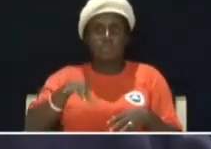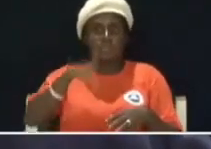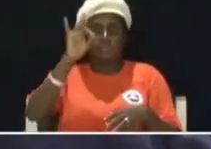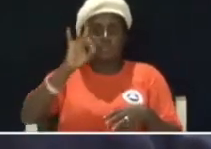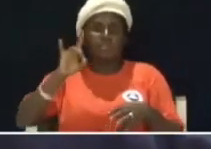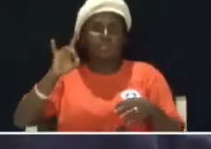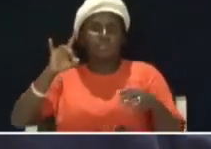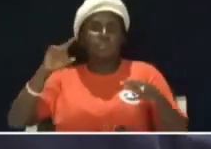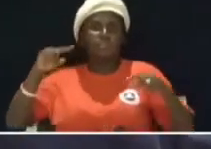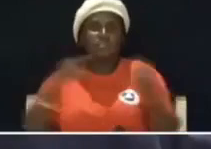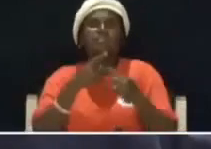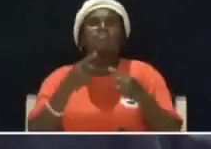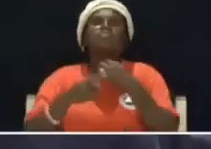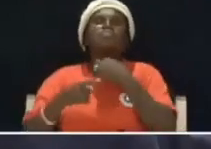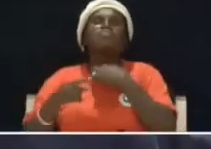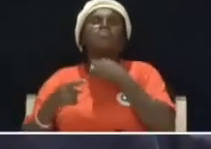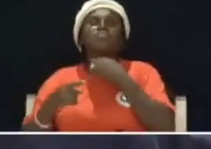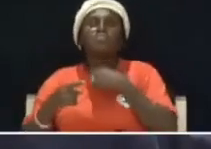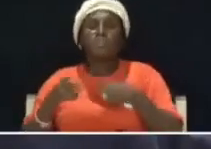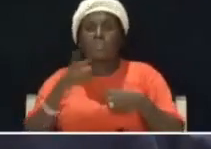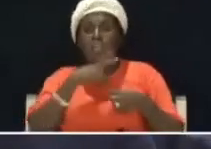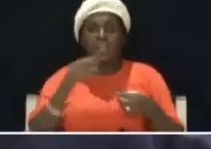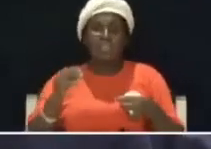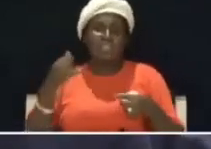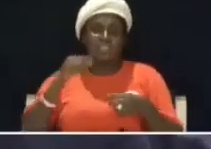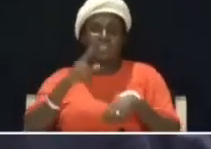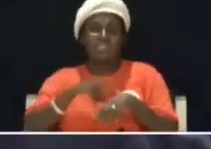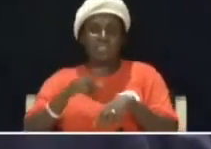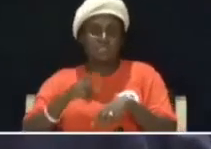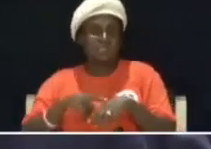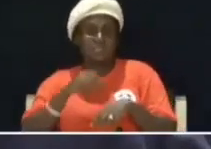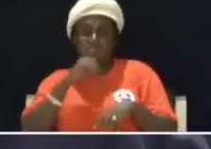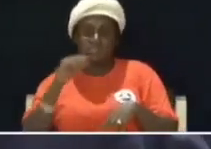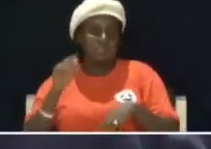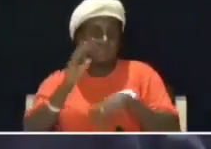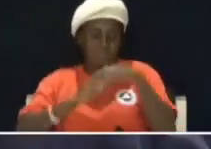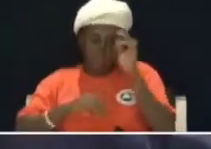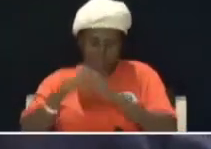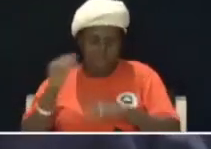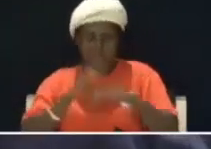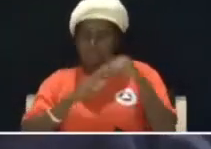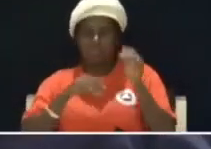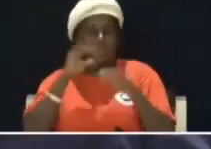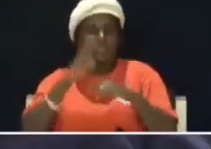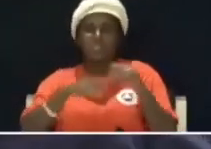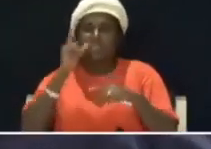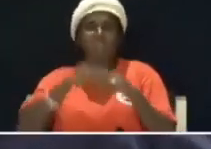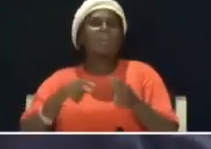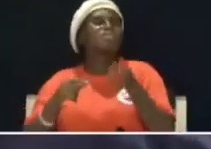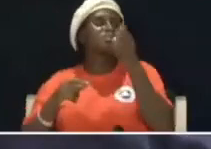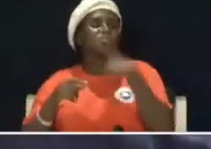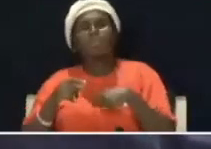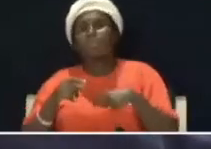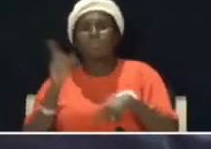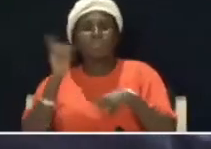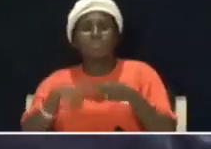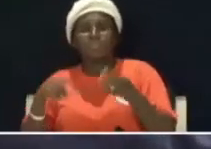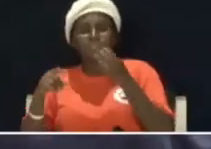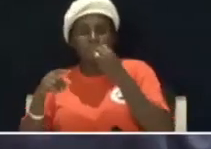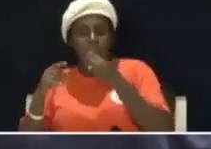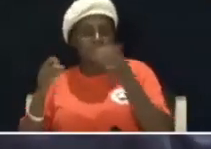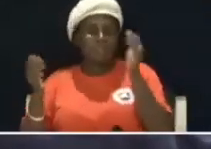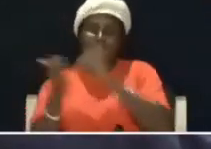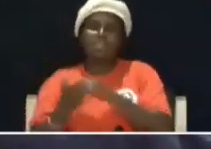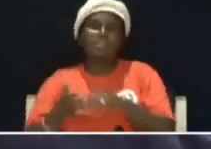throat. And since then, I was uncomfortable. I can't even swallow anything. I can't continue to eat that food again.